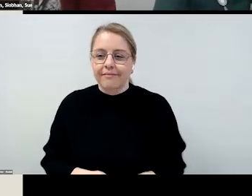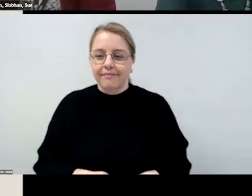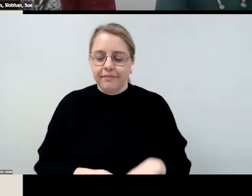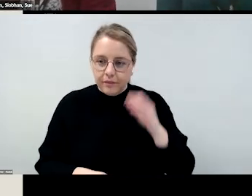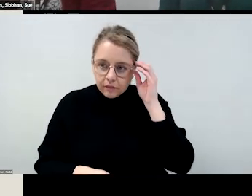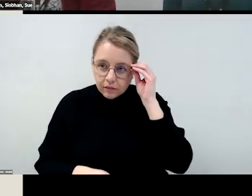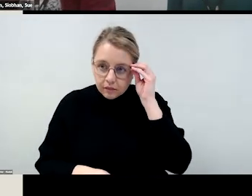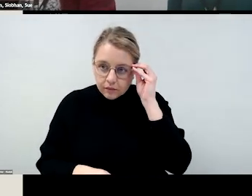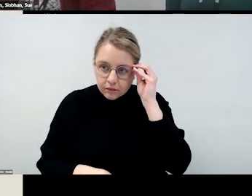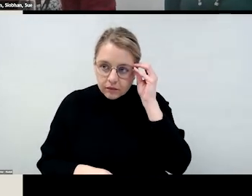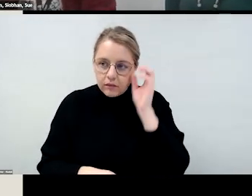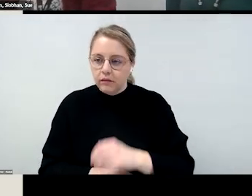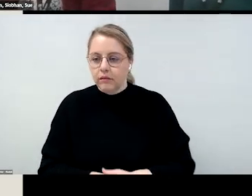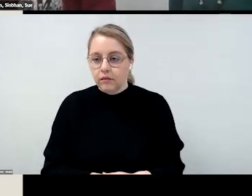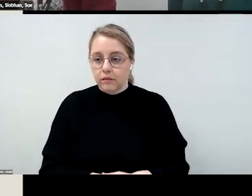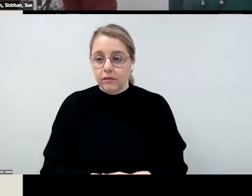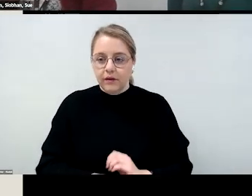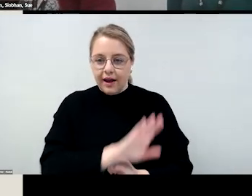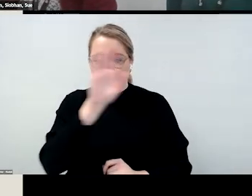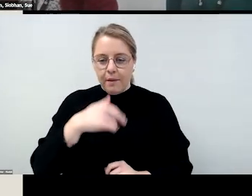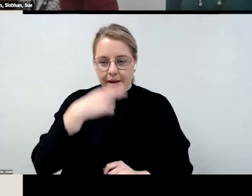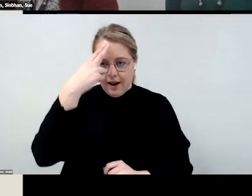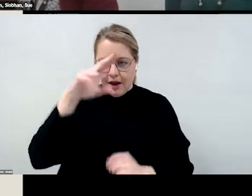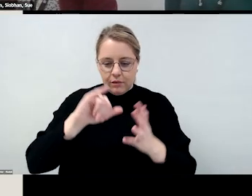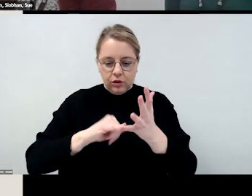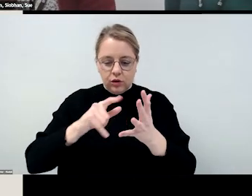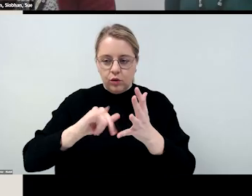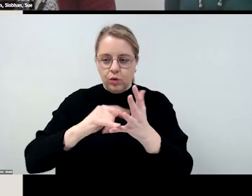herself. My name is Susan.